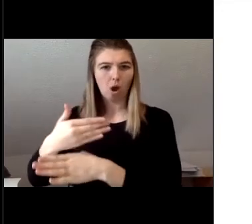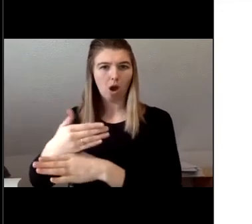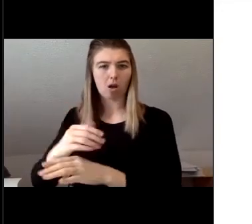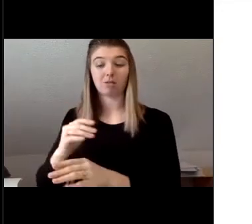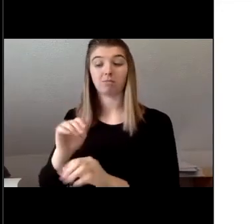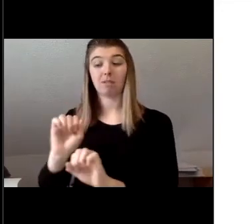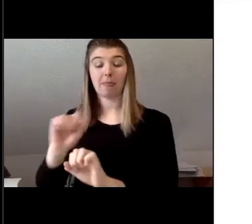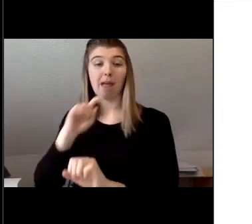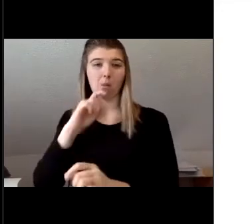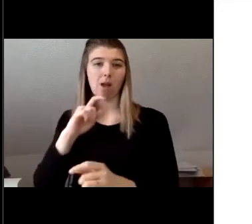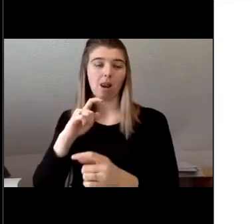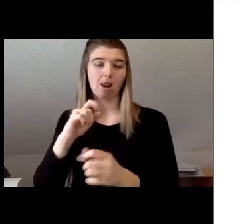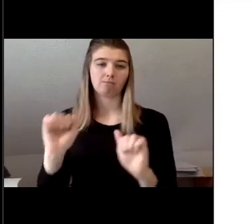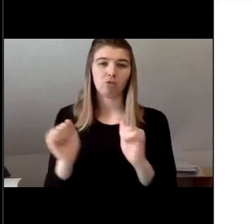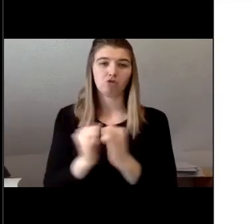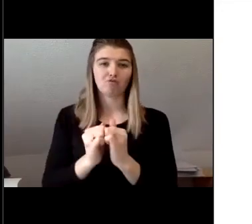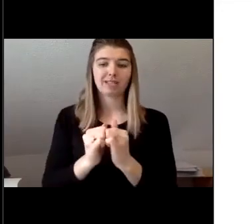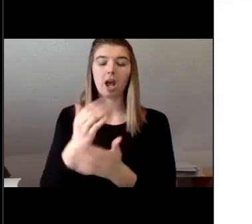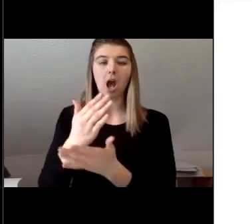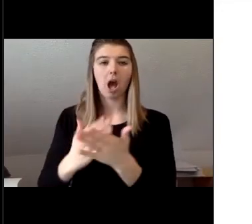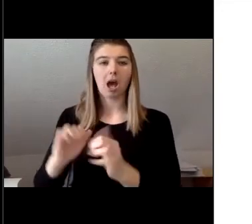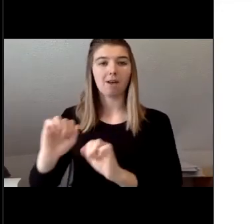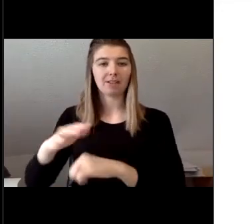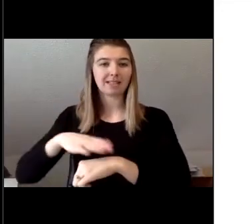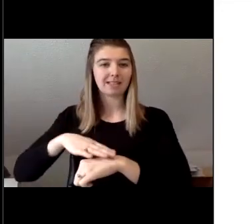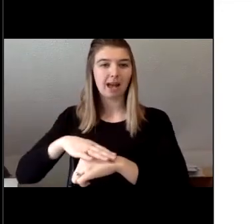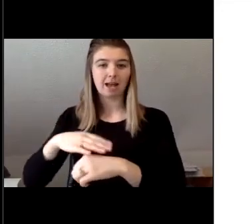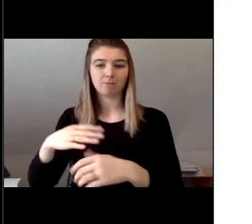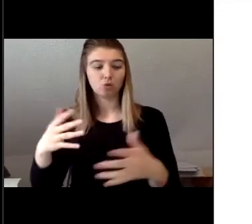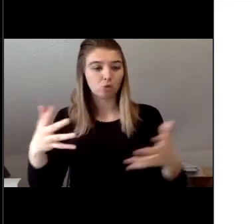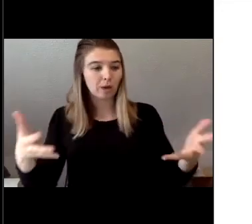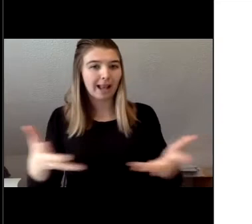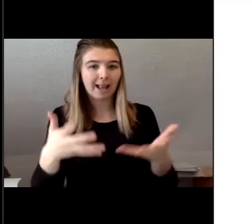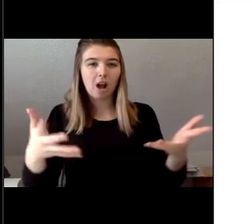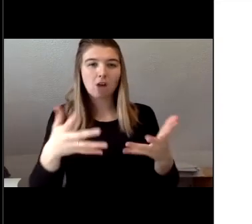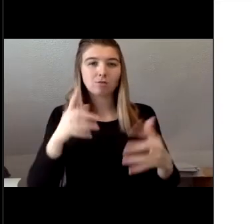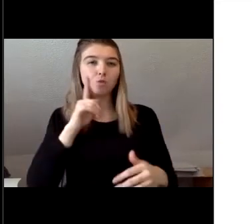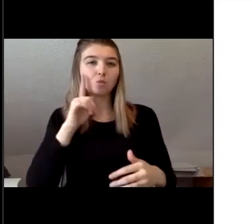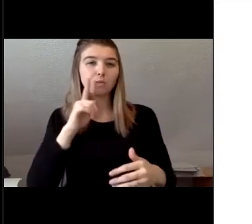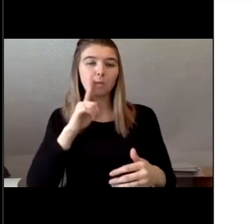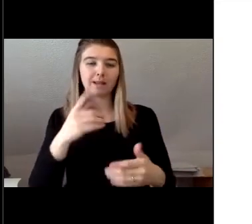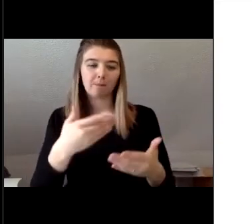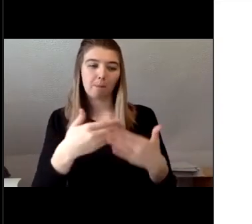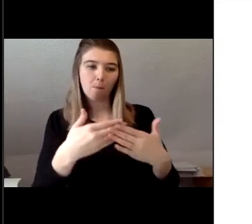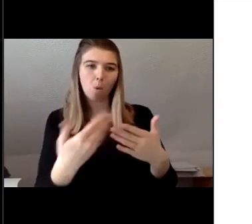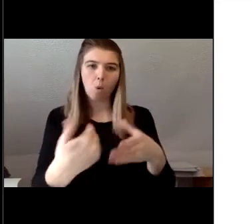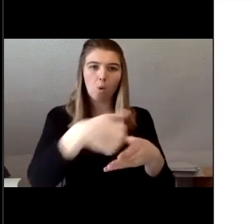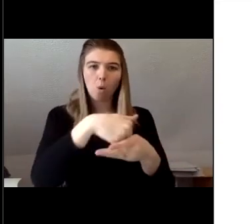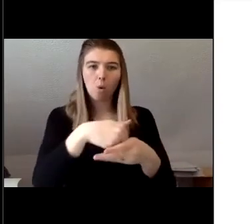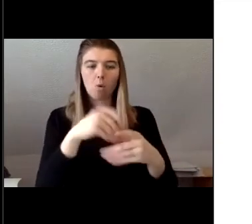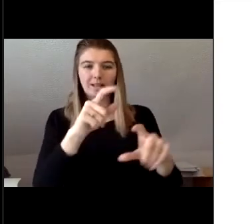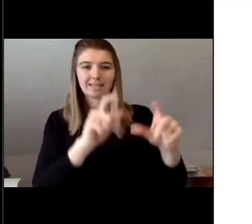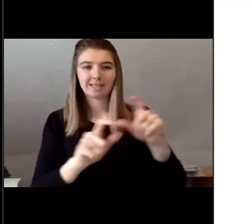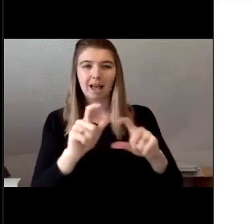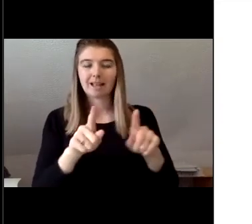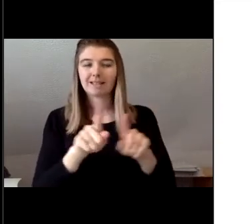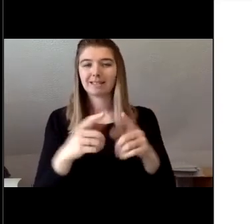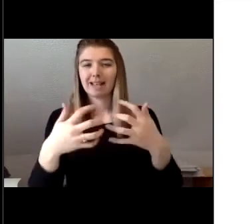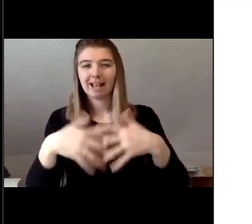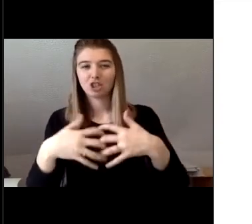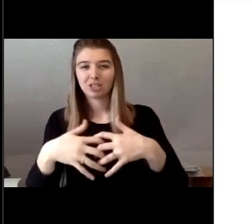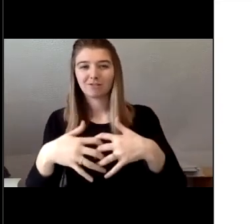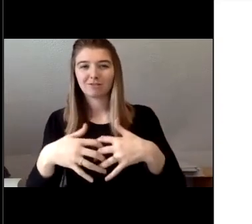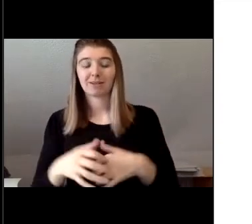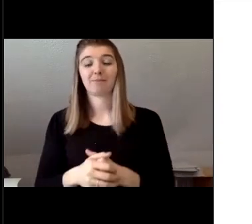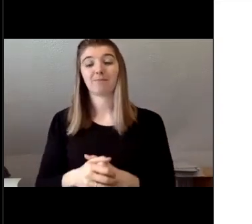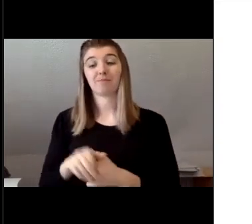the level and participation of women in science and engineering. The program was first launched as a Women in Engineering